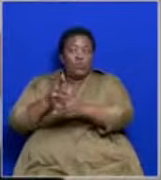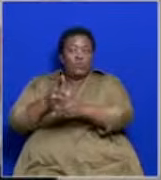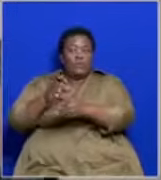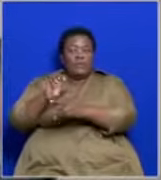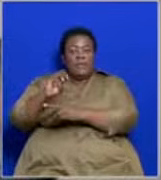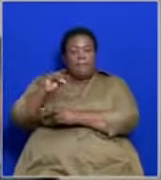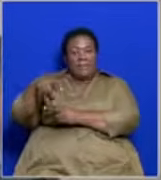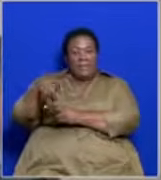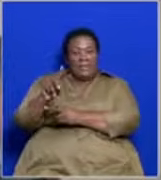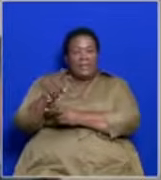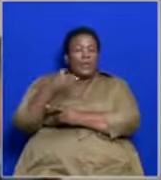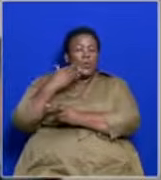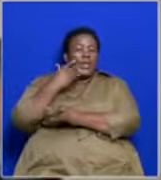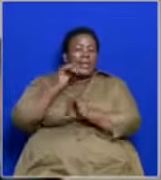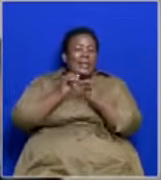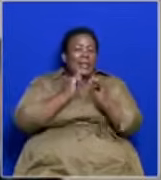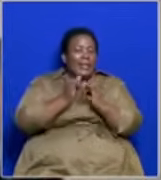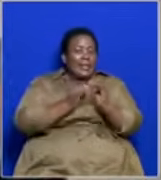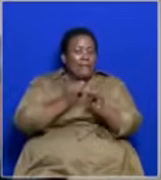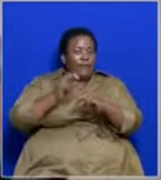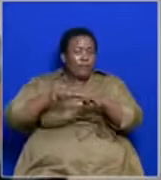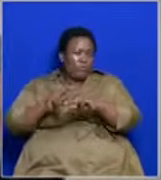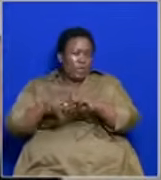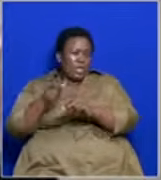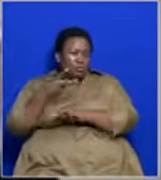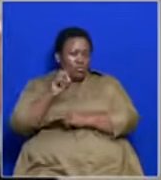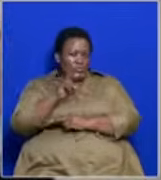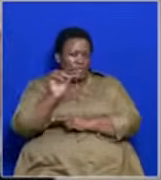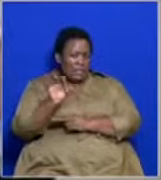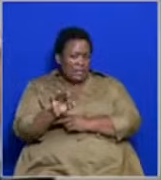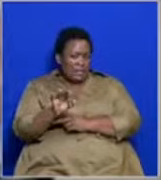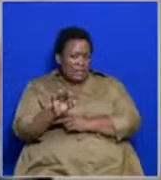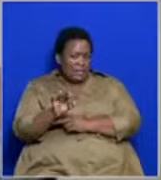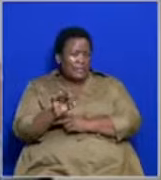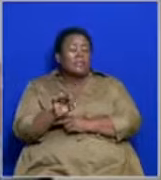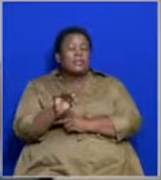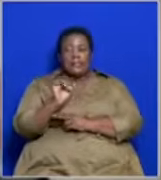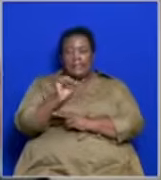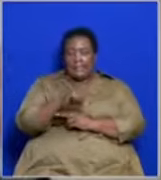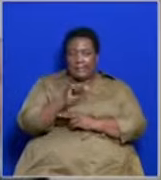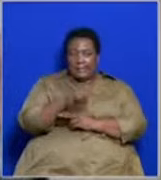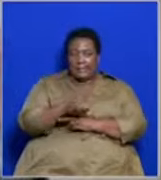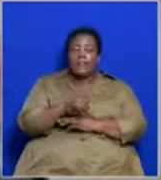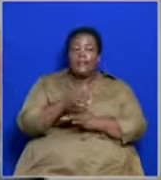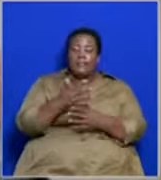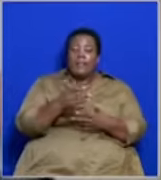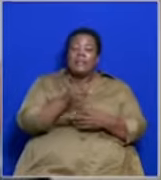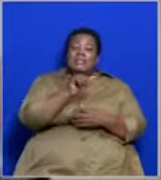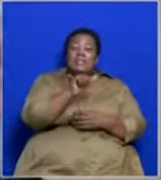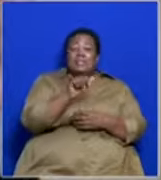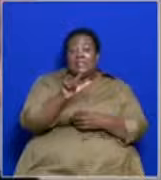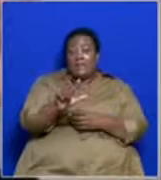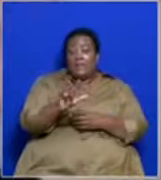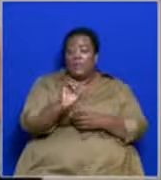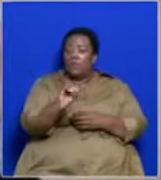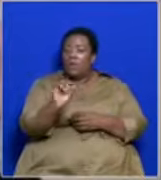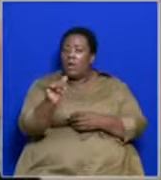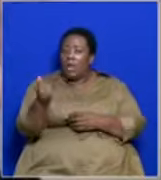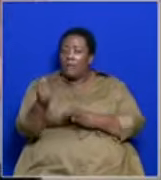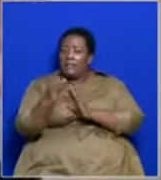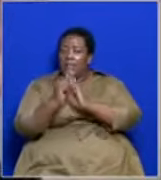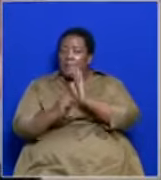February 2023? yes. If you go further on, then at 67 is another statement. You don't have to call out the name.